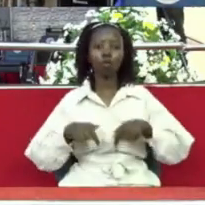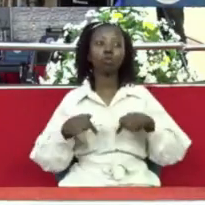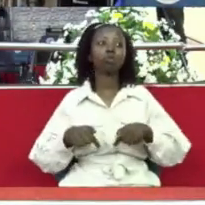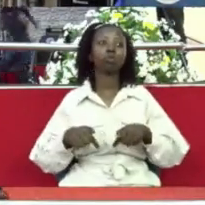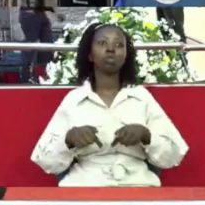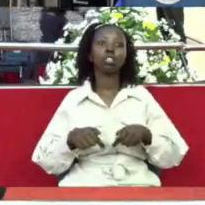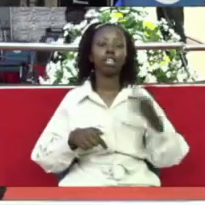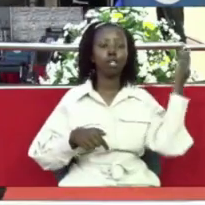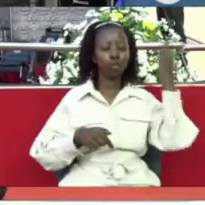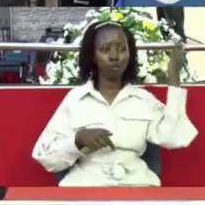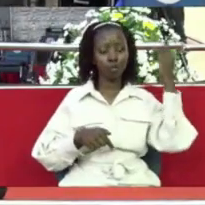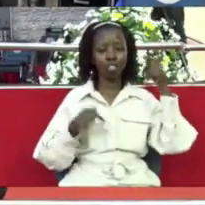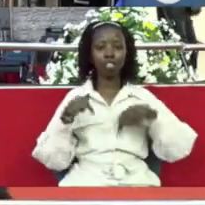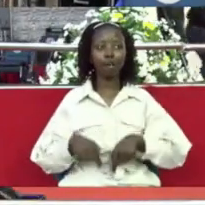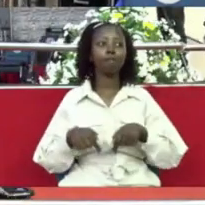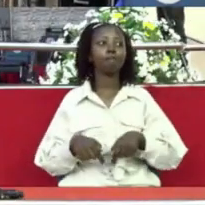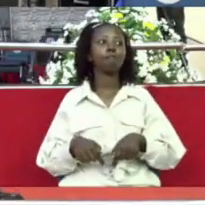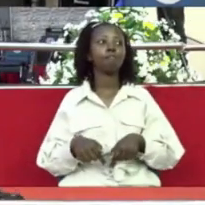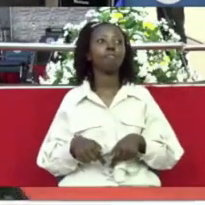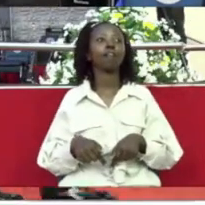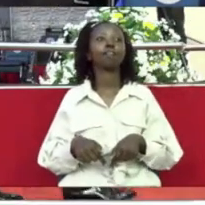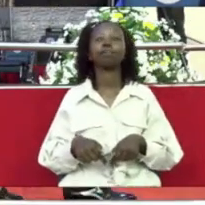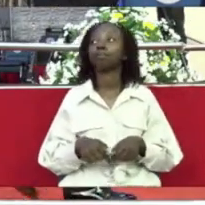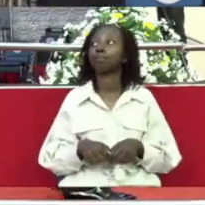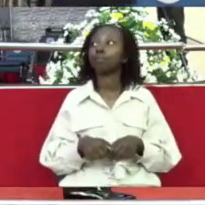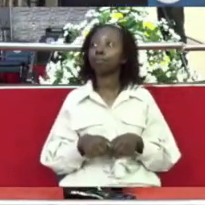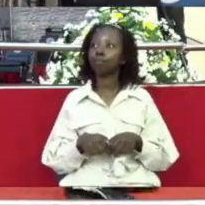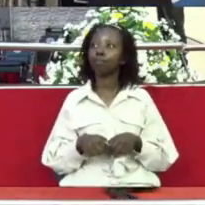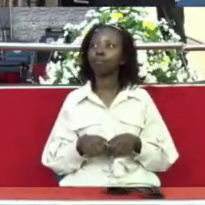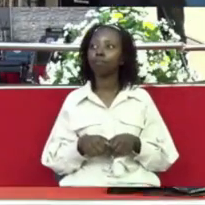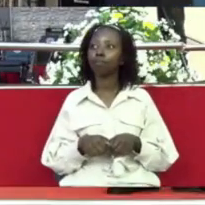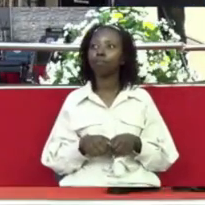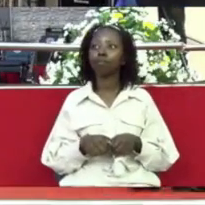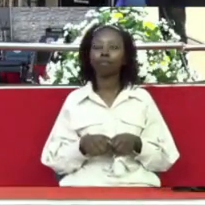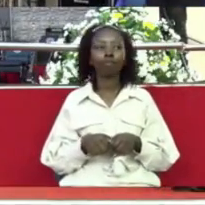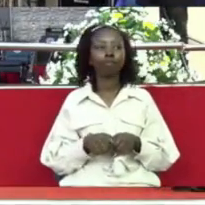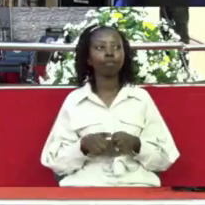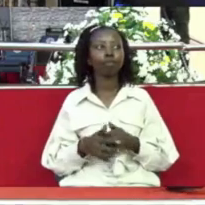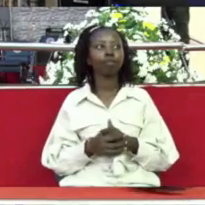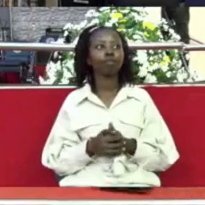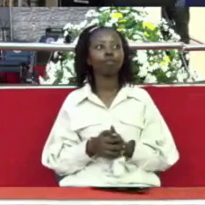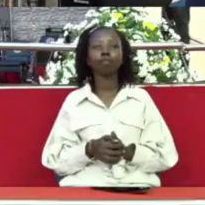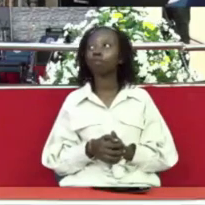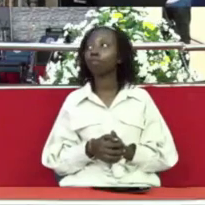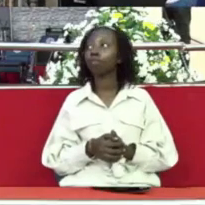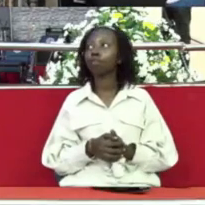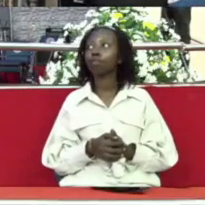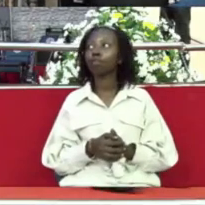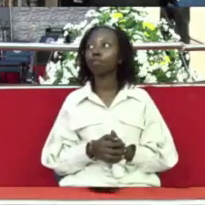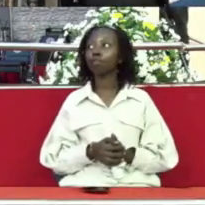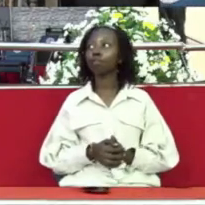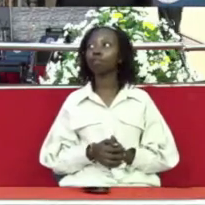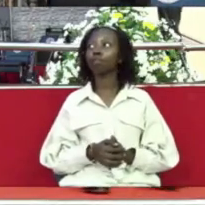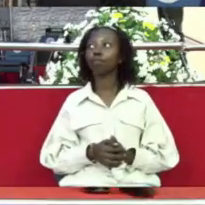the invitation to preach. Na kwa hivyo tunashukuru pia Aris pamoja na Askofu Kimani ambao wako pale Chiro walitupatia hii fursa ya kuja